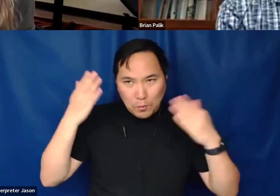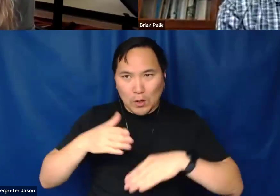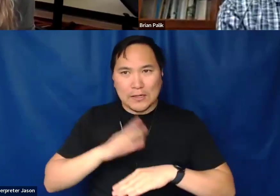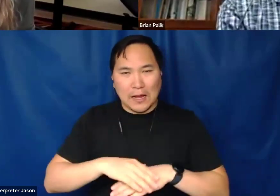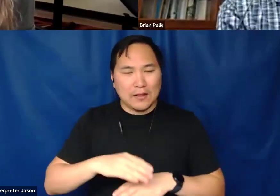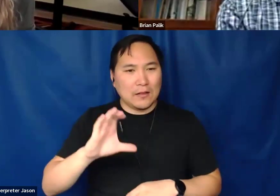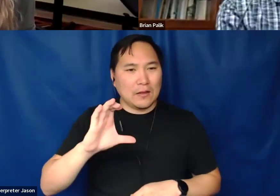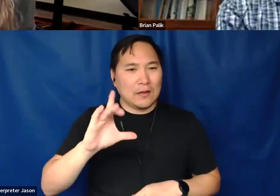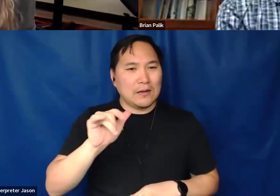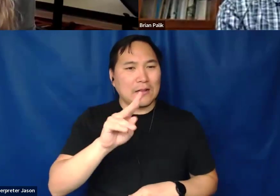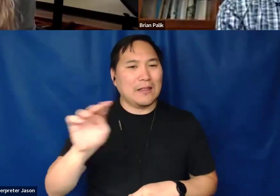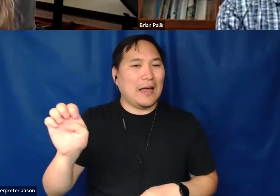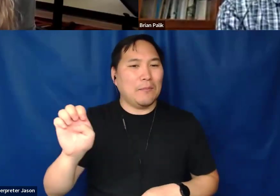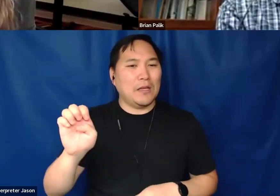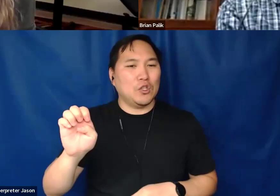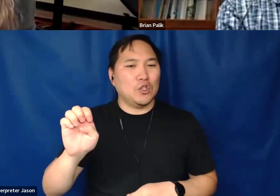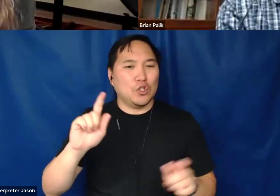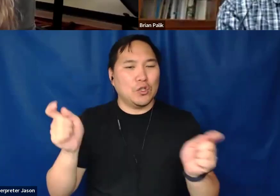you described.